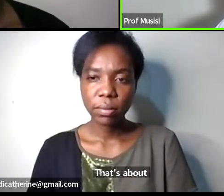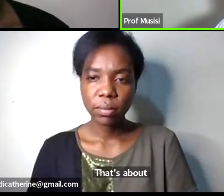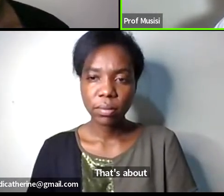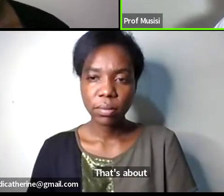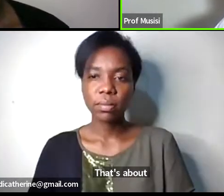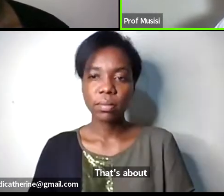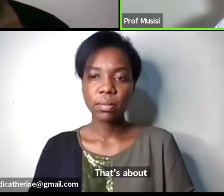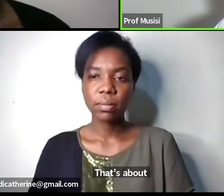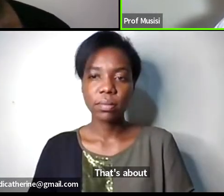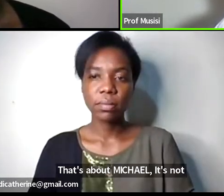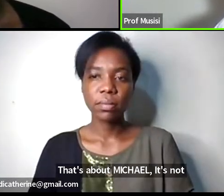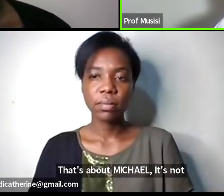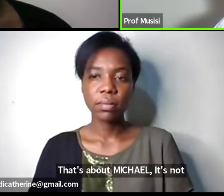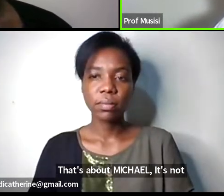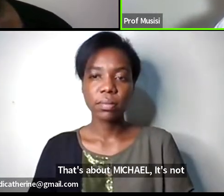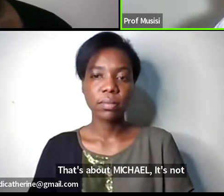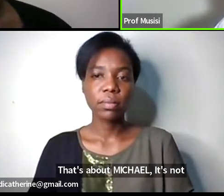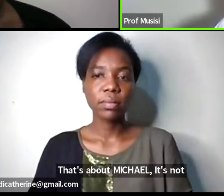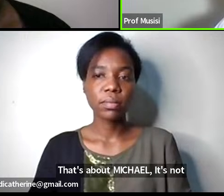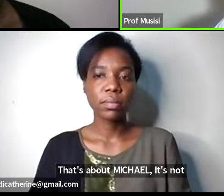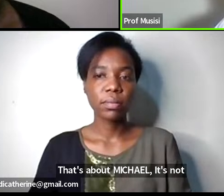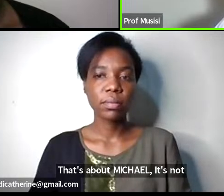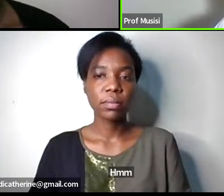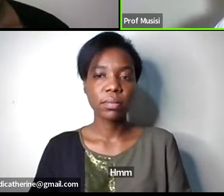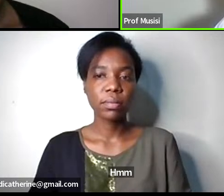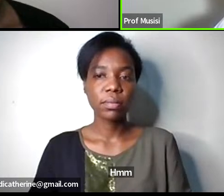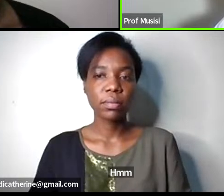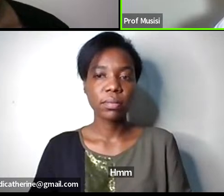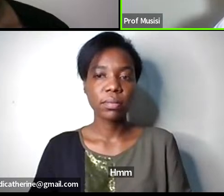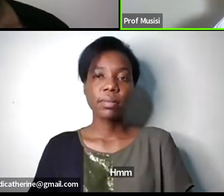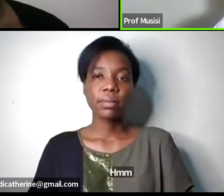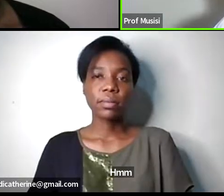witchcraft, it's not demons, it's not genies.